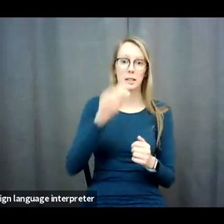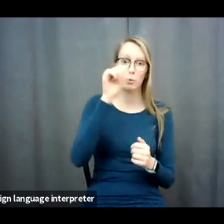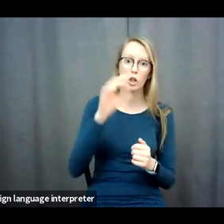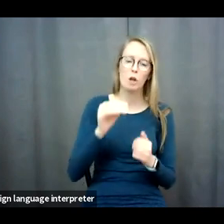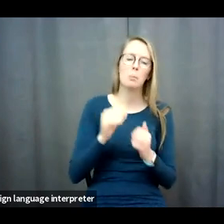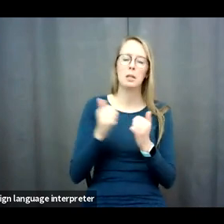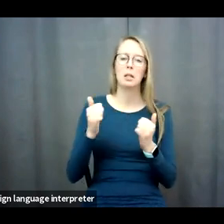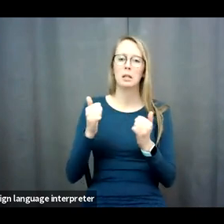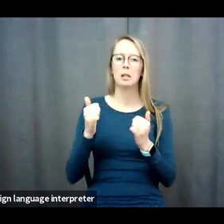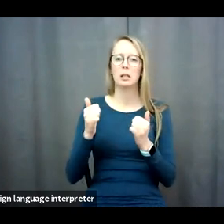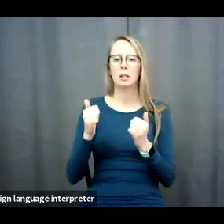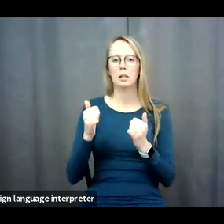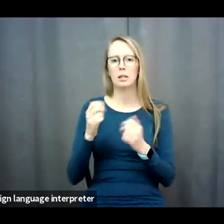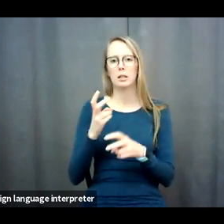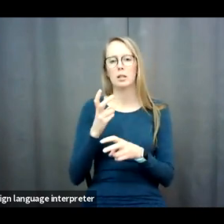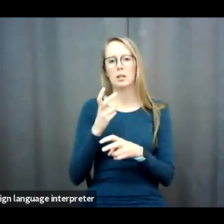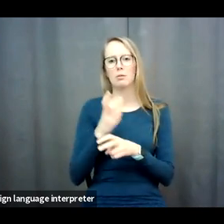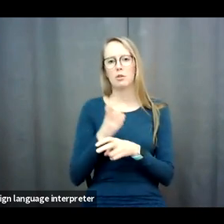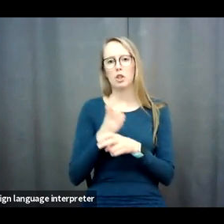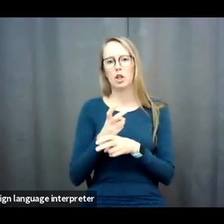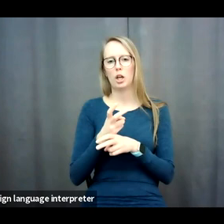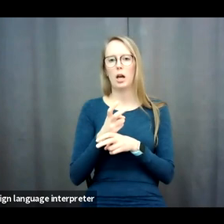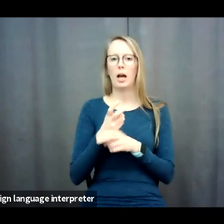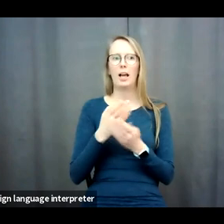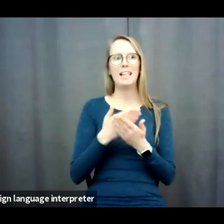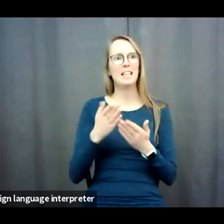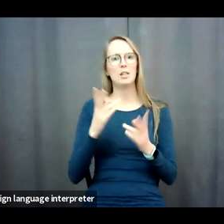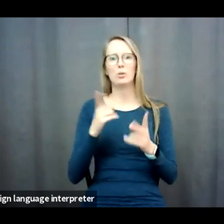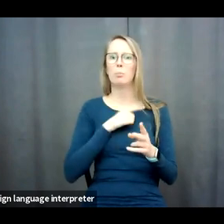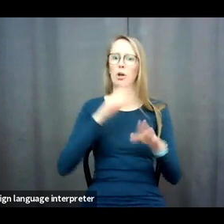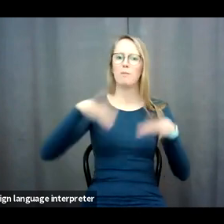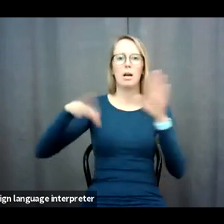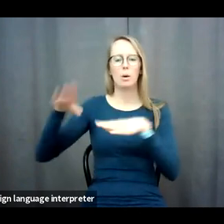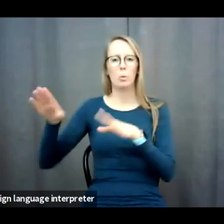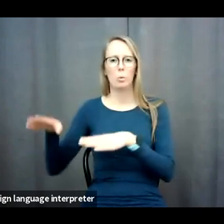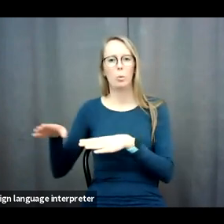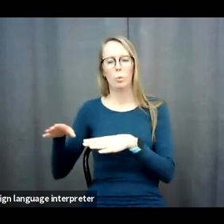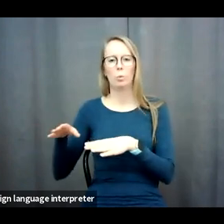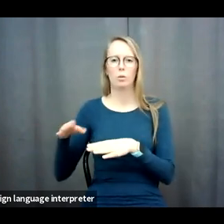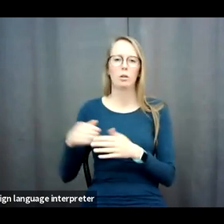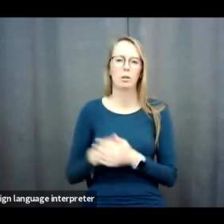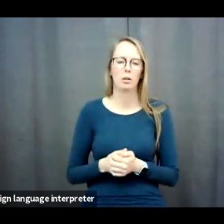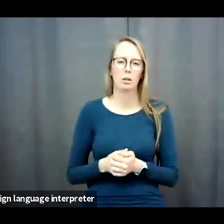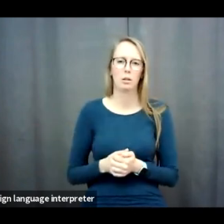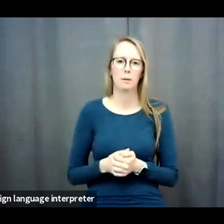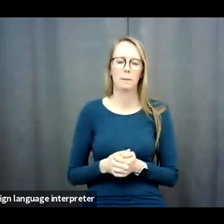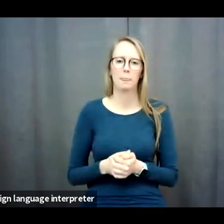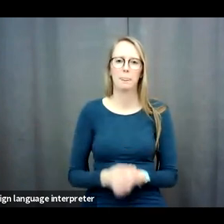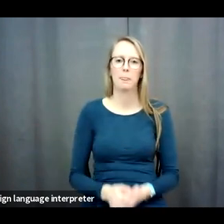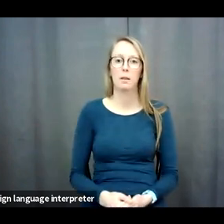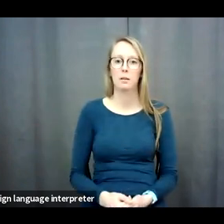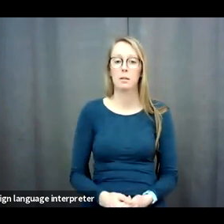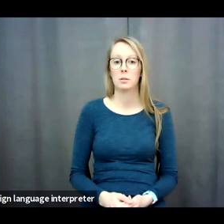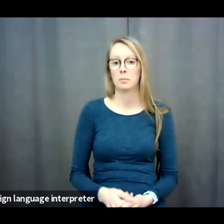it's not so different from person to person, but it's more systematic involvement. This is a